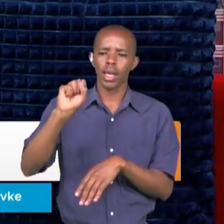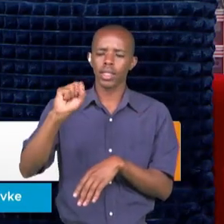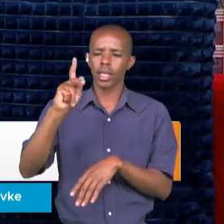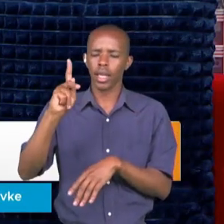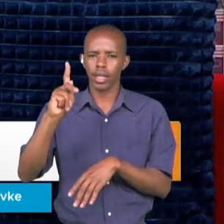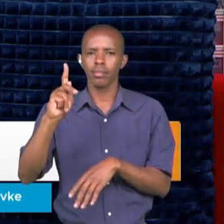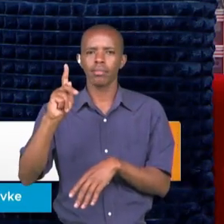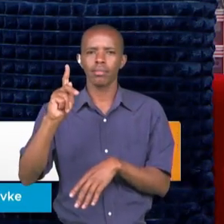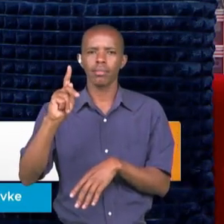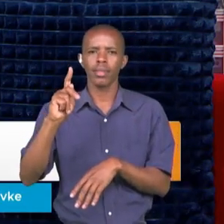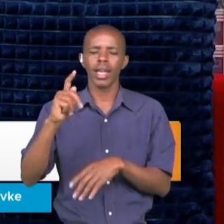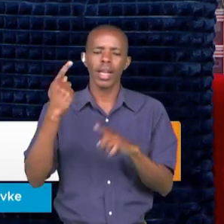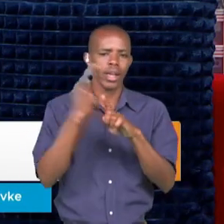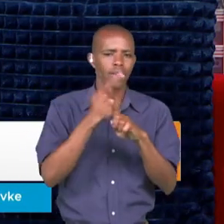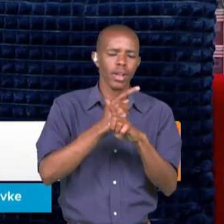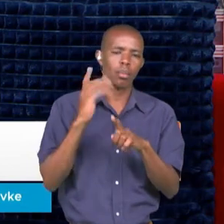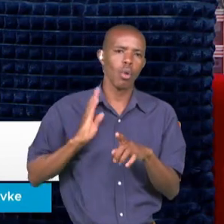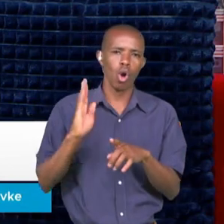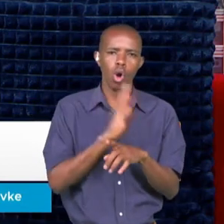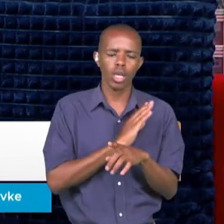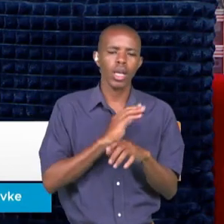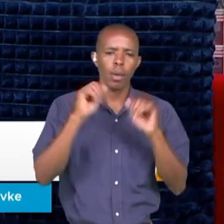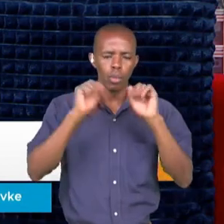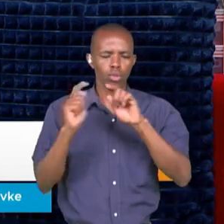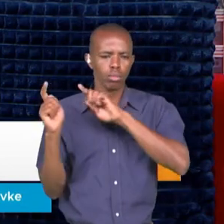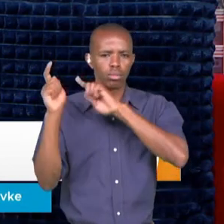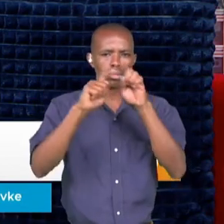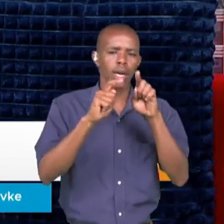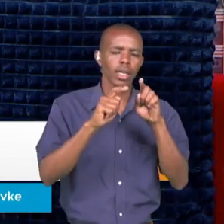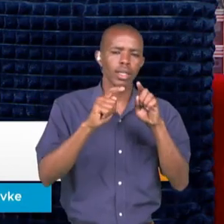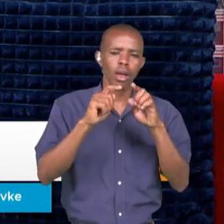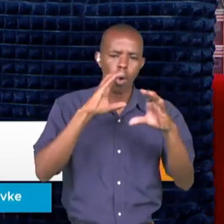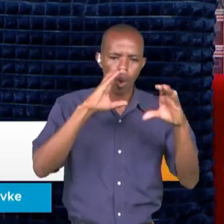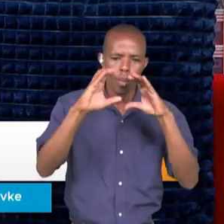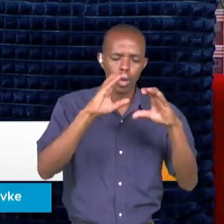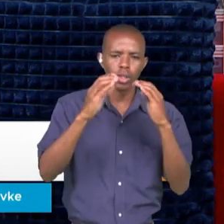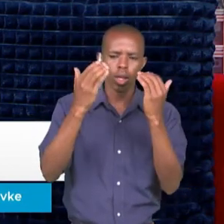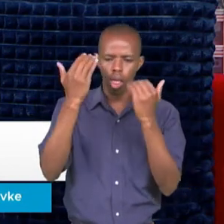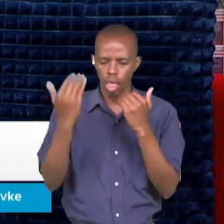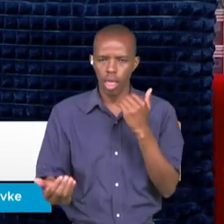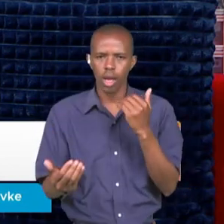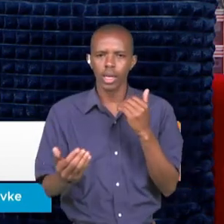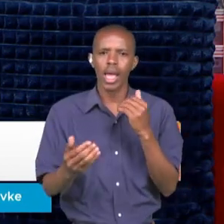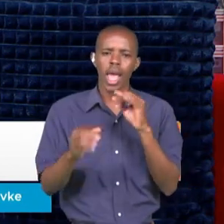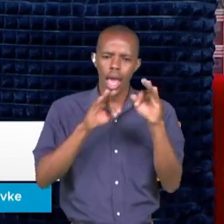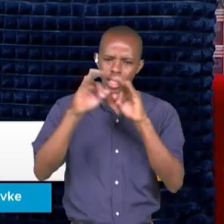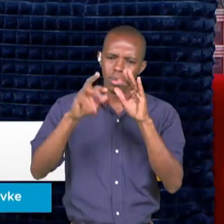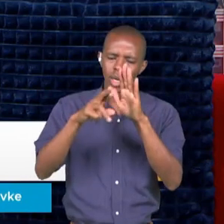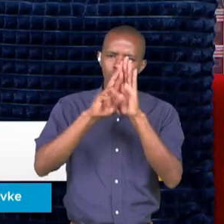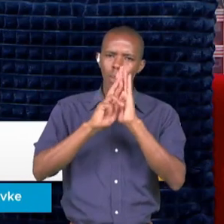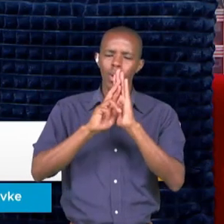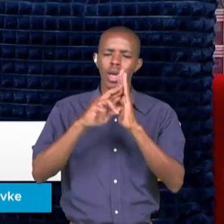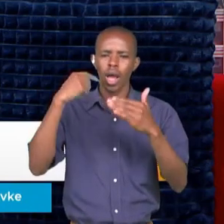ICPAC, etc., etc. It's true that. They can go and talk to these young people, tell them about the requirements of these careers, tell them about